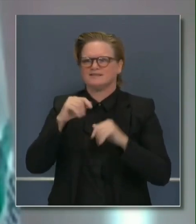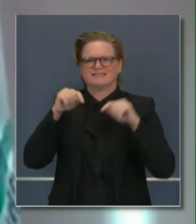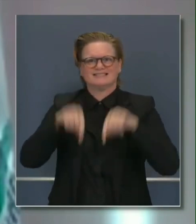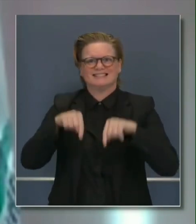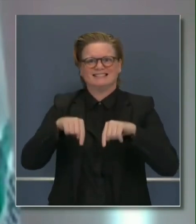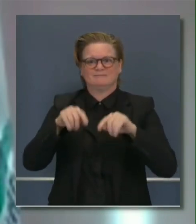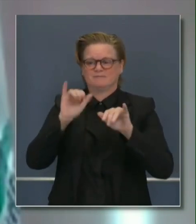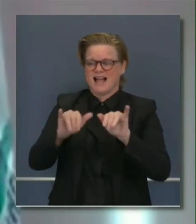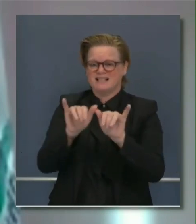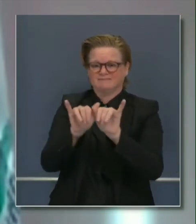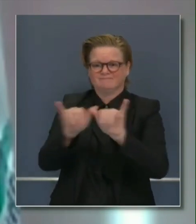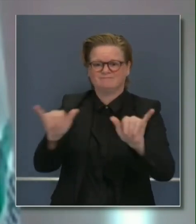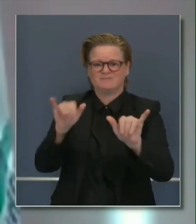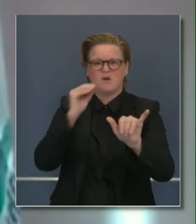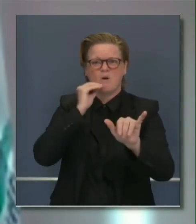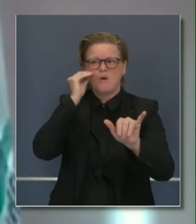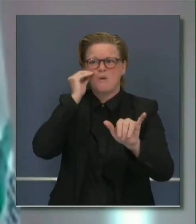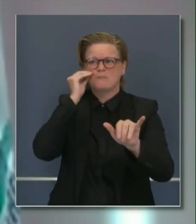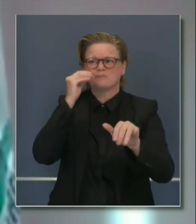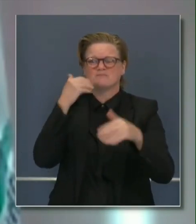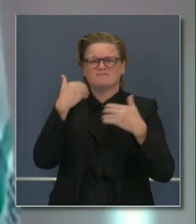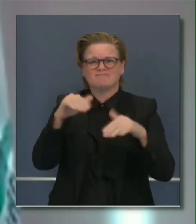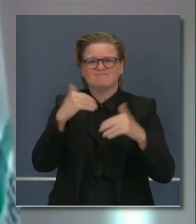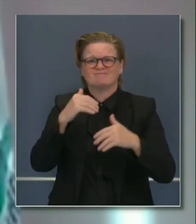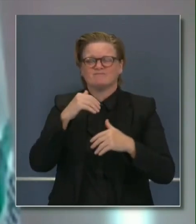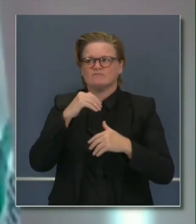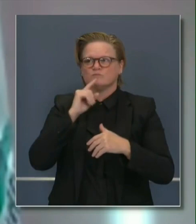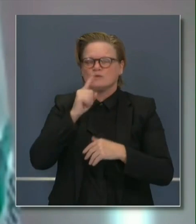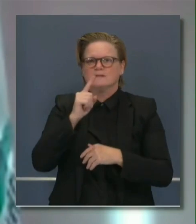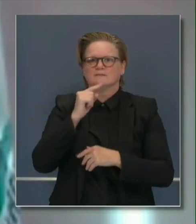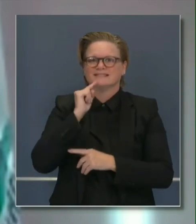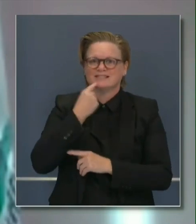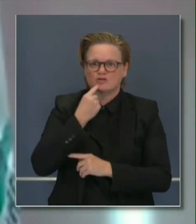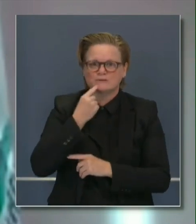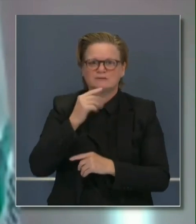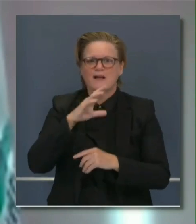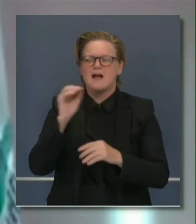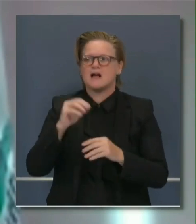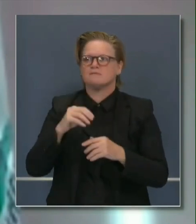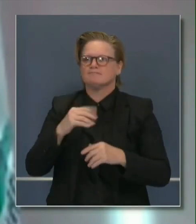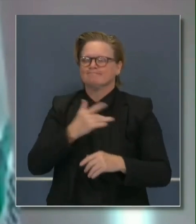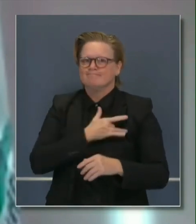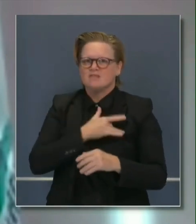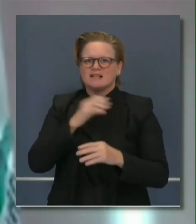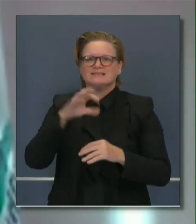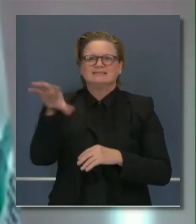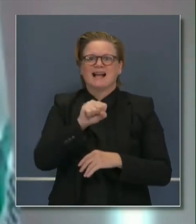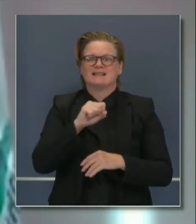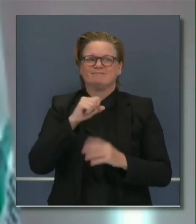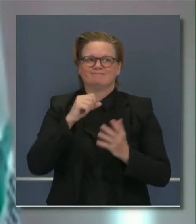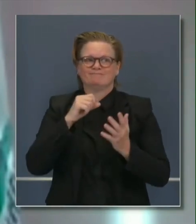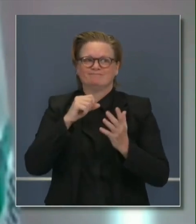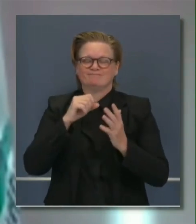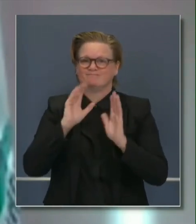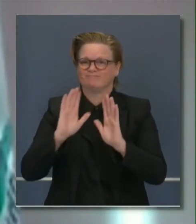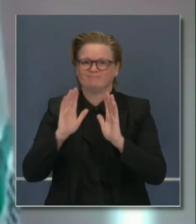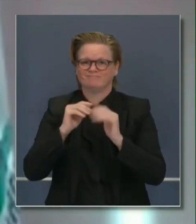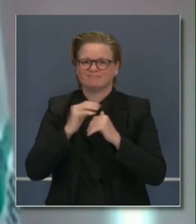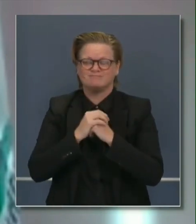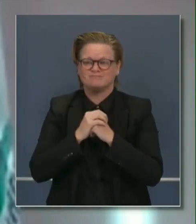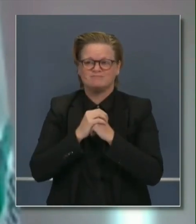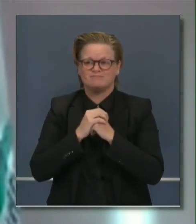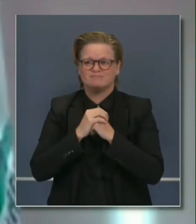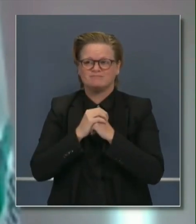and follow it as well as they can, so that we can actually get through the next many weeks and months, as the governor said, to the hope